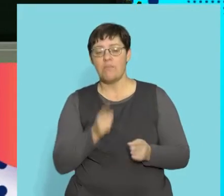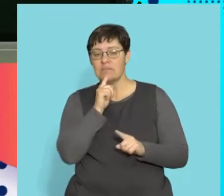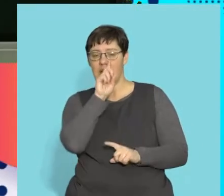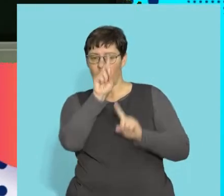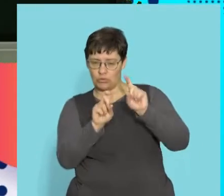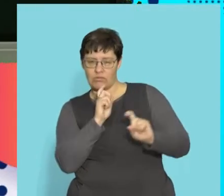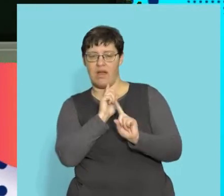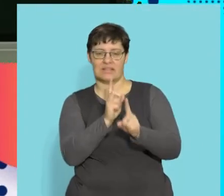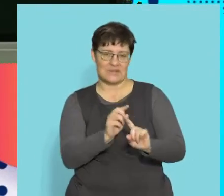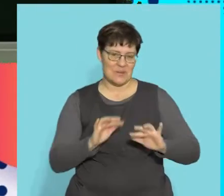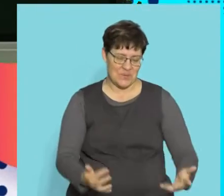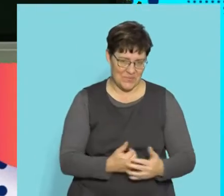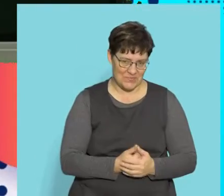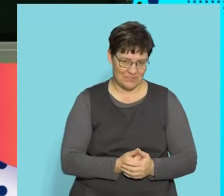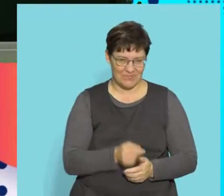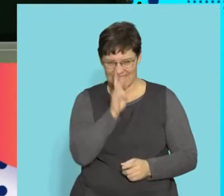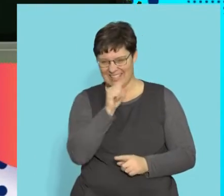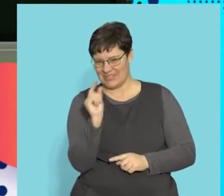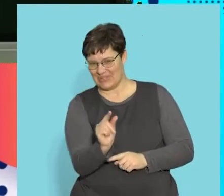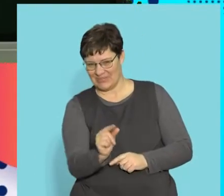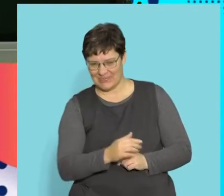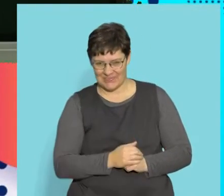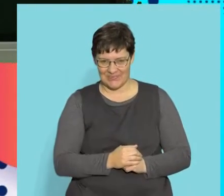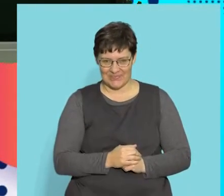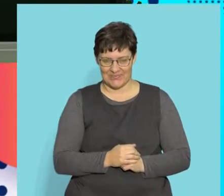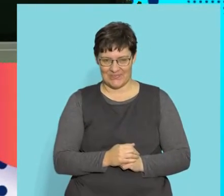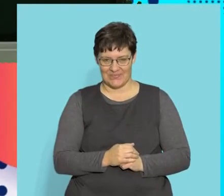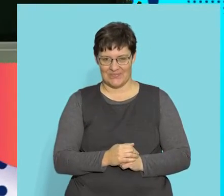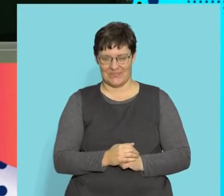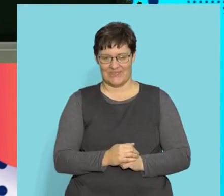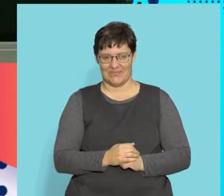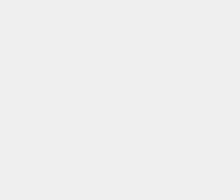some practical examples of how to apply these formulae. See you later.